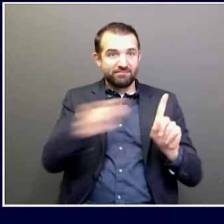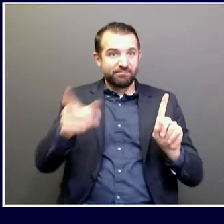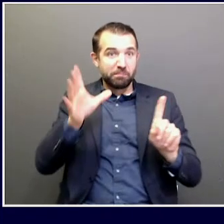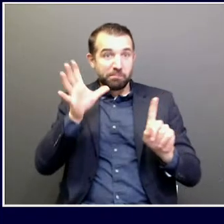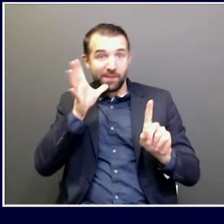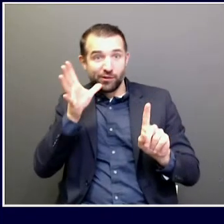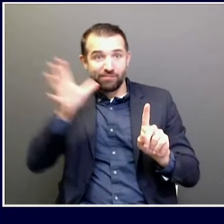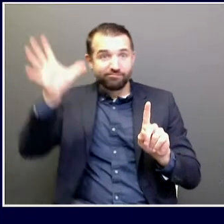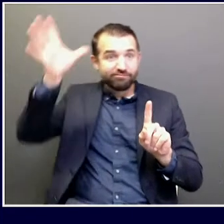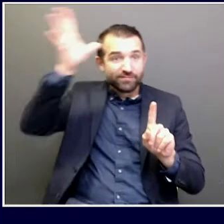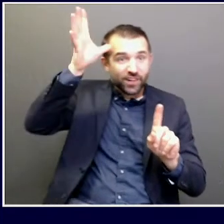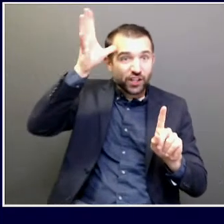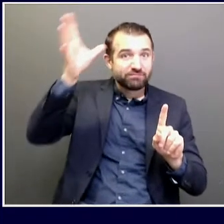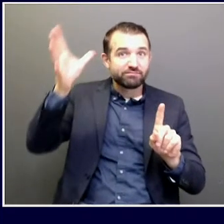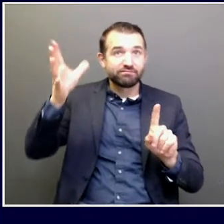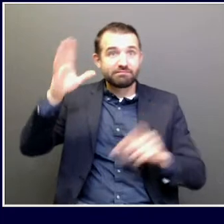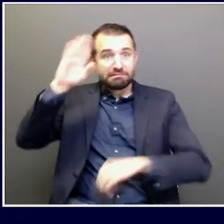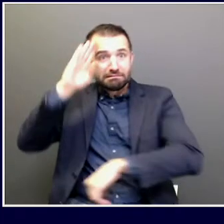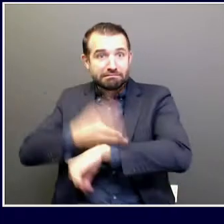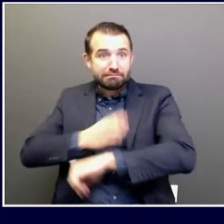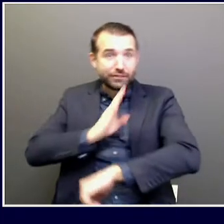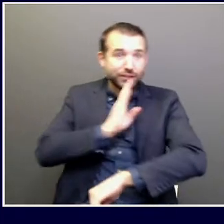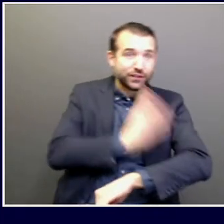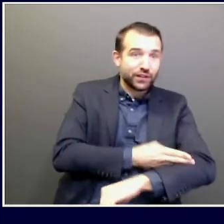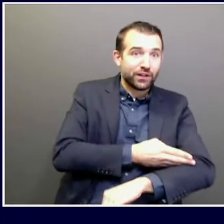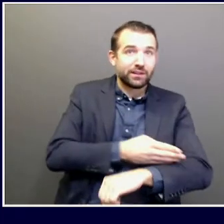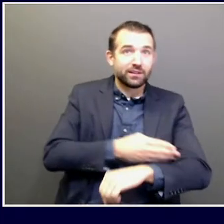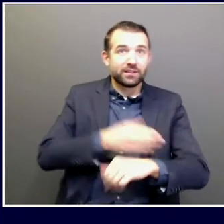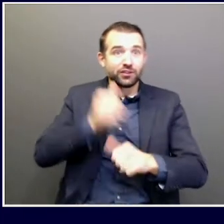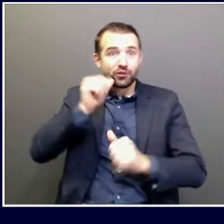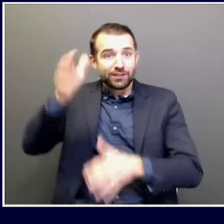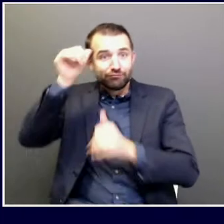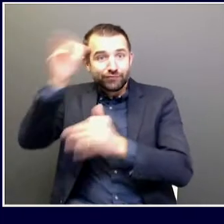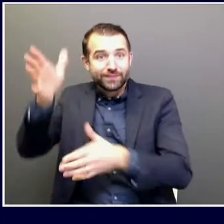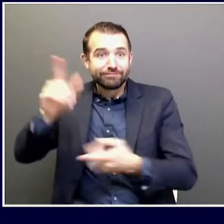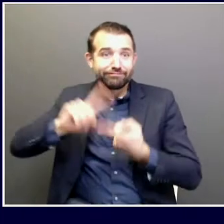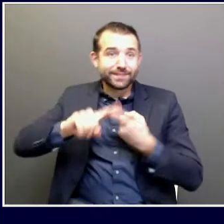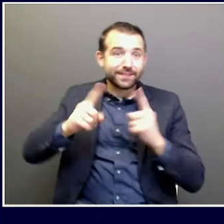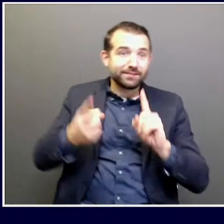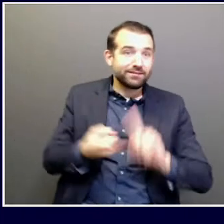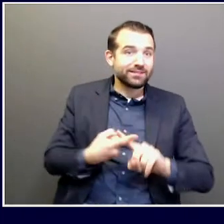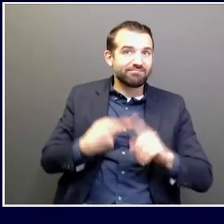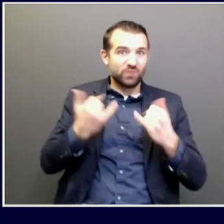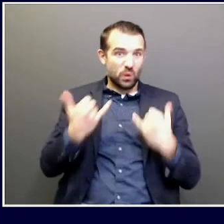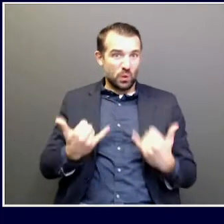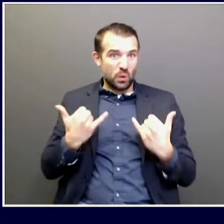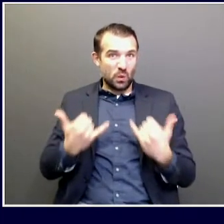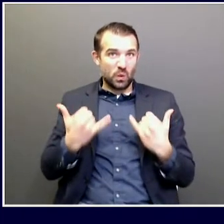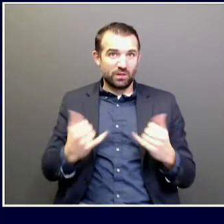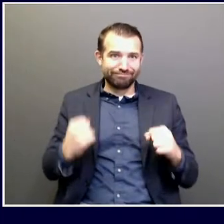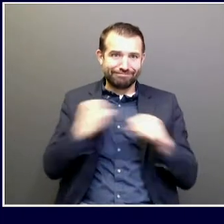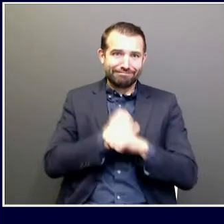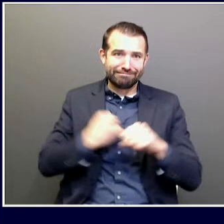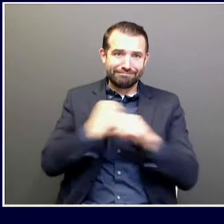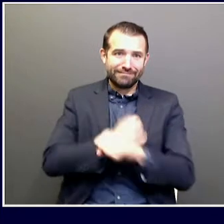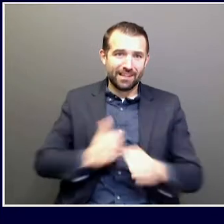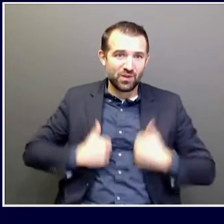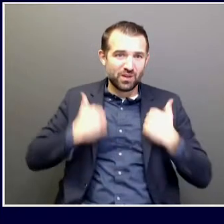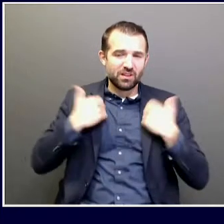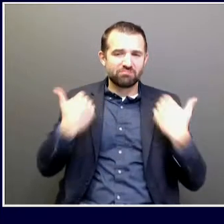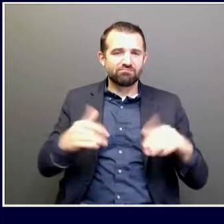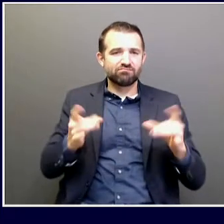friends. They're fighting for their lives in the critical care wards of our best healthcare facilities all across the state. They're truck